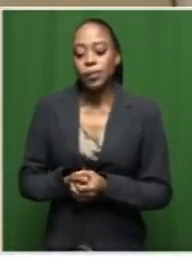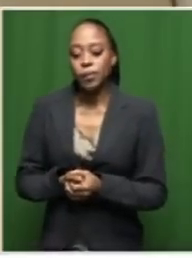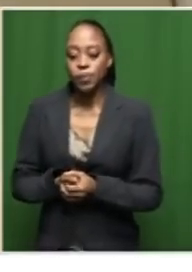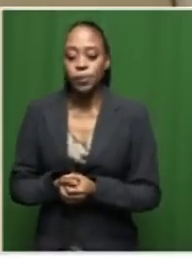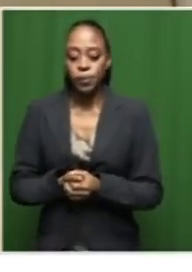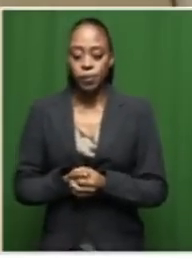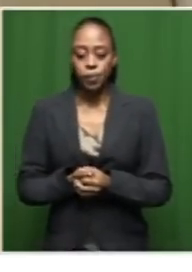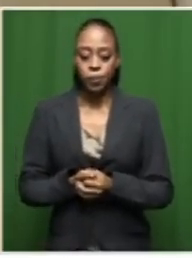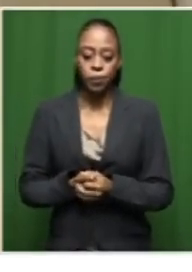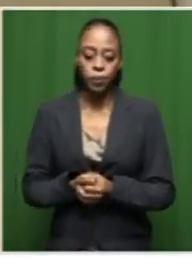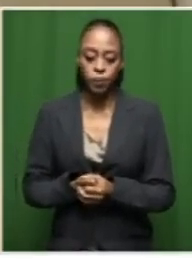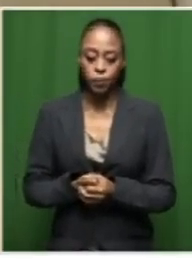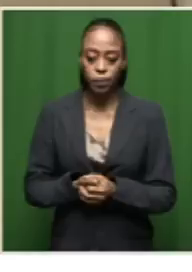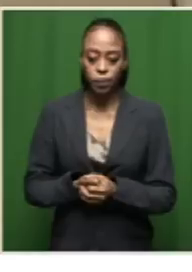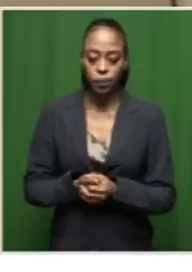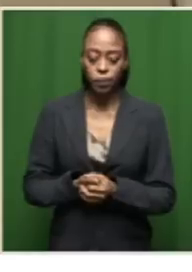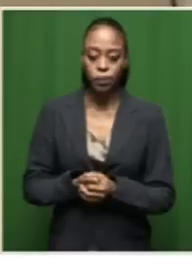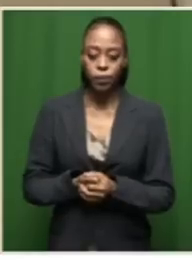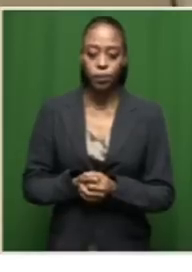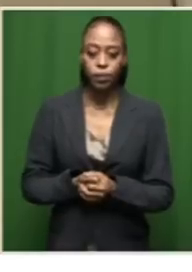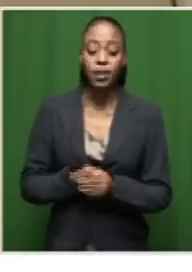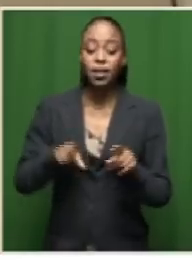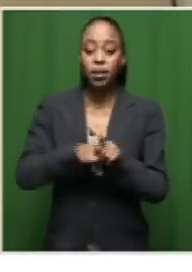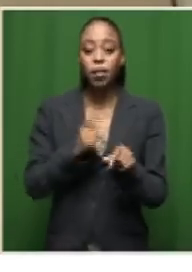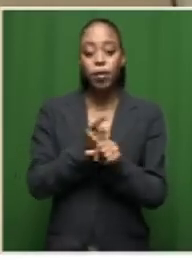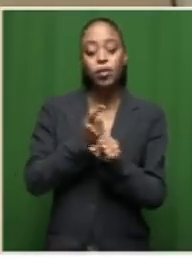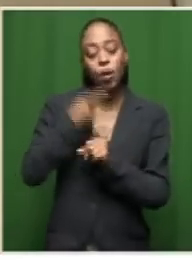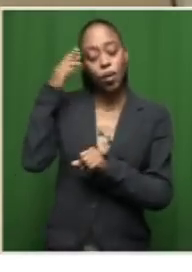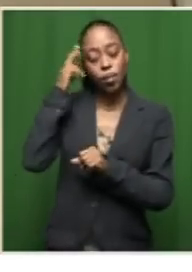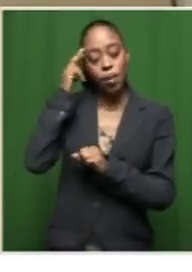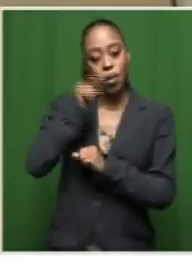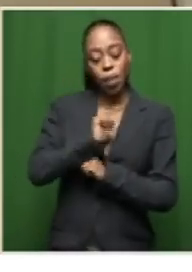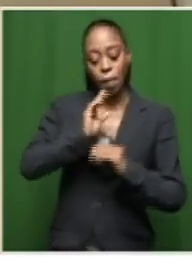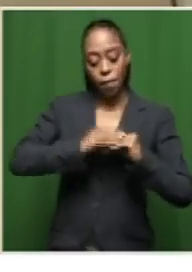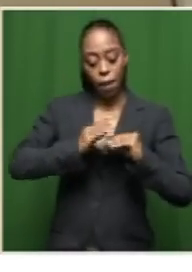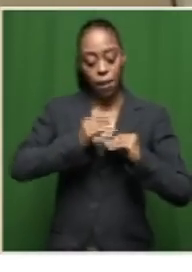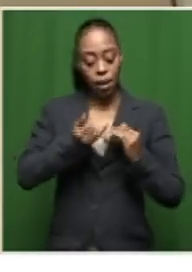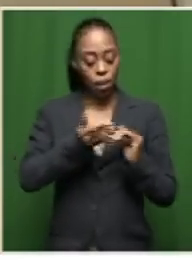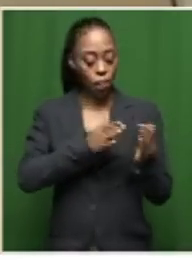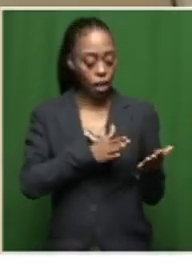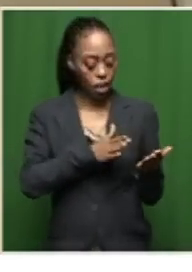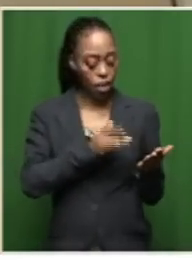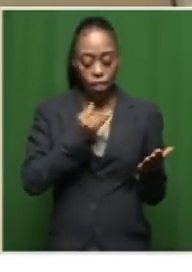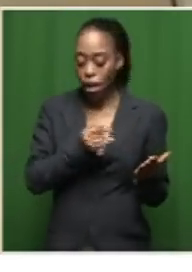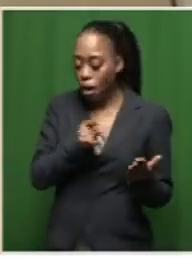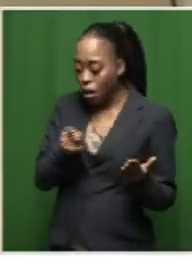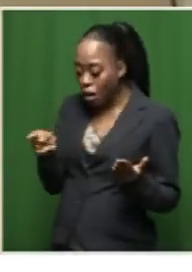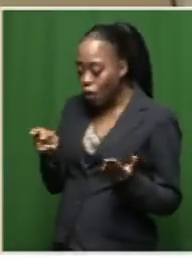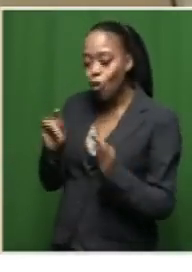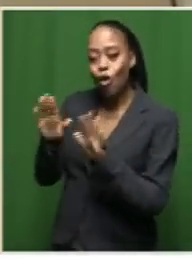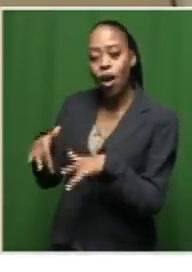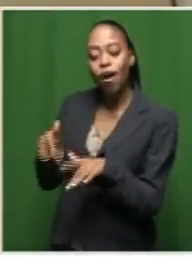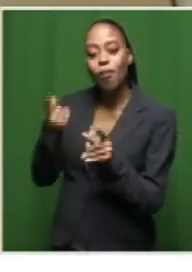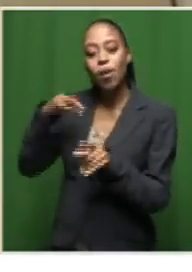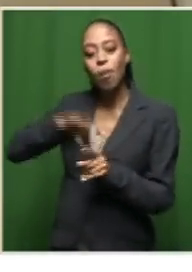documentation to that effect and learning material. But remember, at that point, the member has passed away. It's now the beneficiaries.